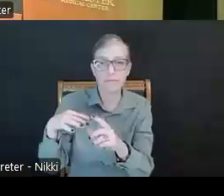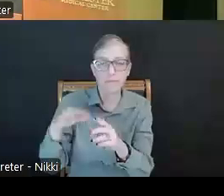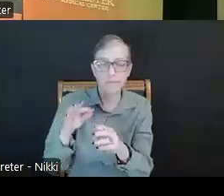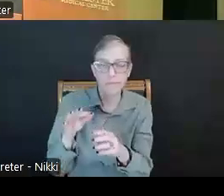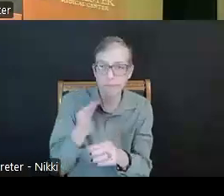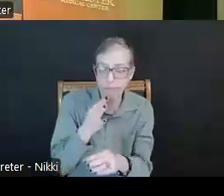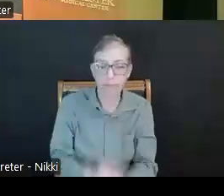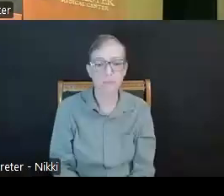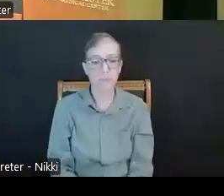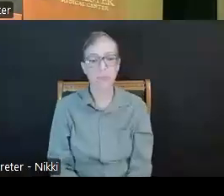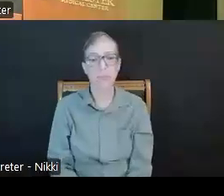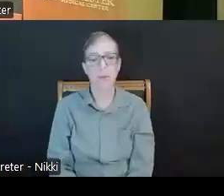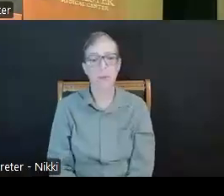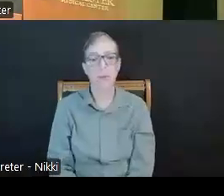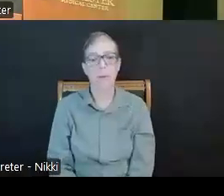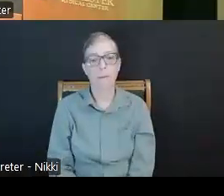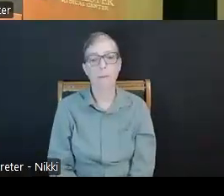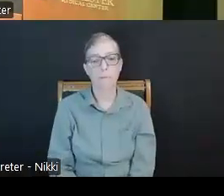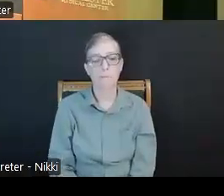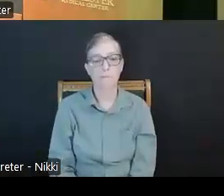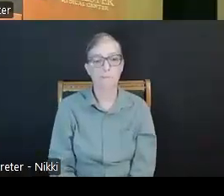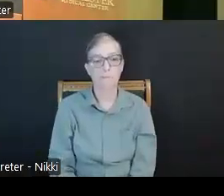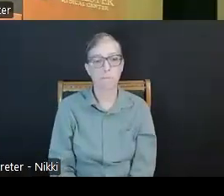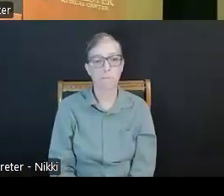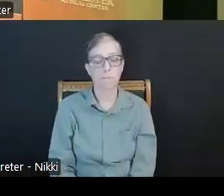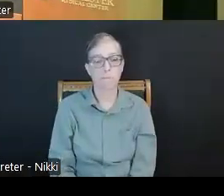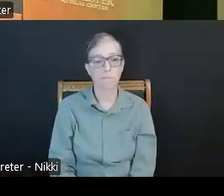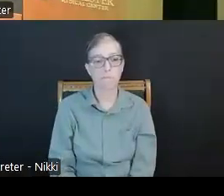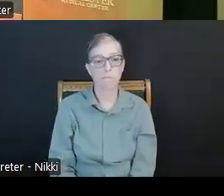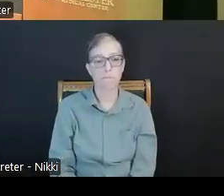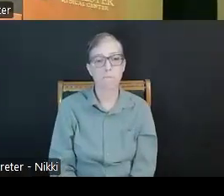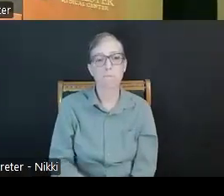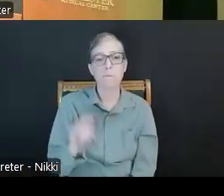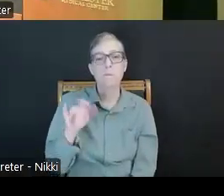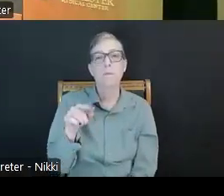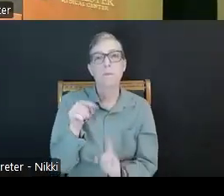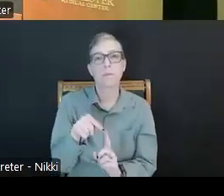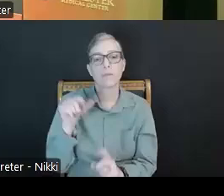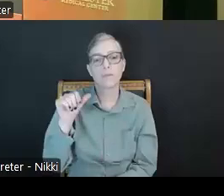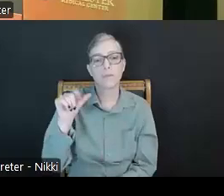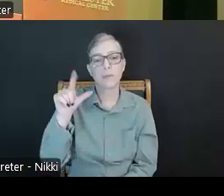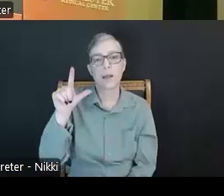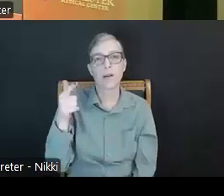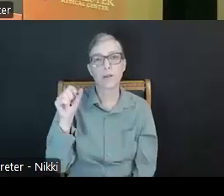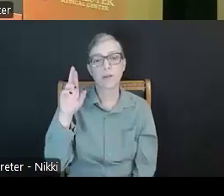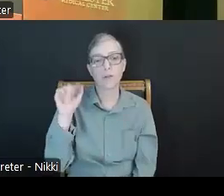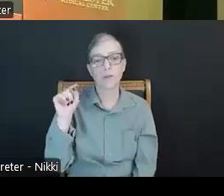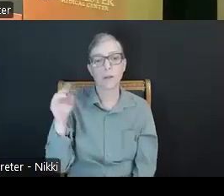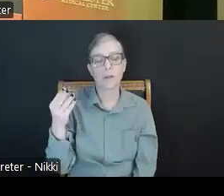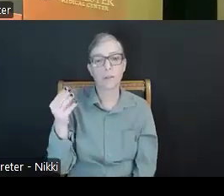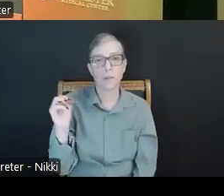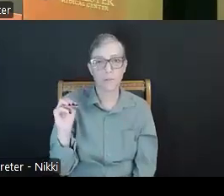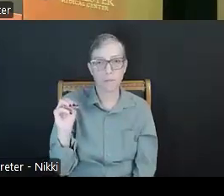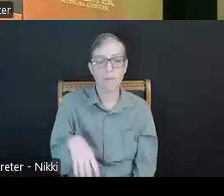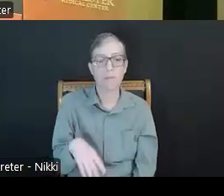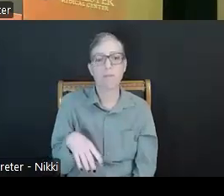then we looked at, as I said, inpatient mortality and length of stay. So this algorithm is something that I actually wrote myself and then worked on with a software developer, and it's the